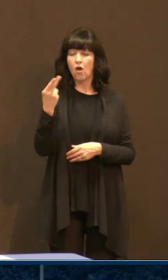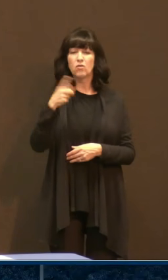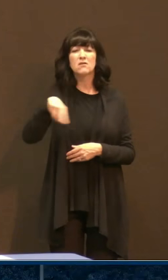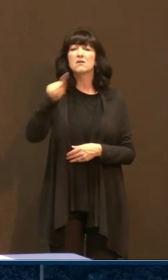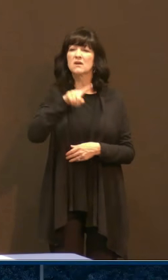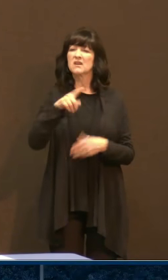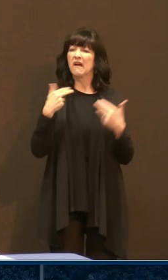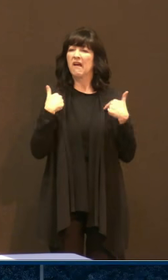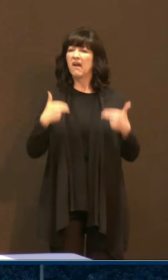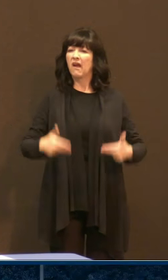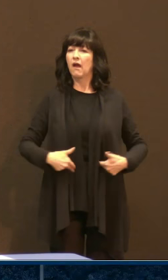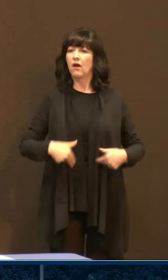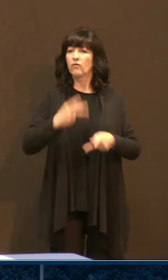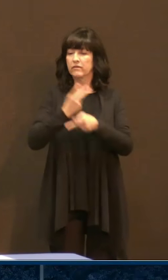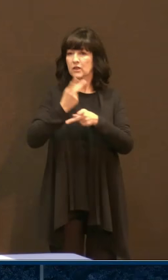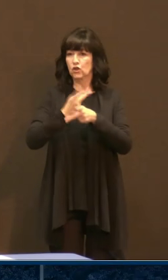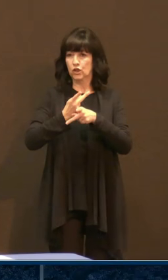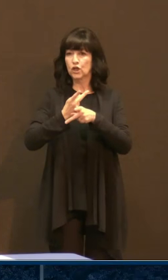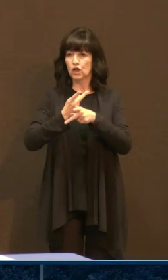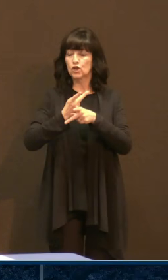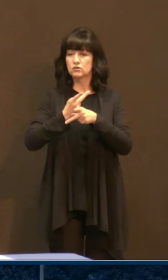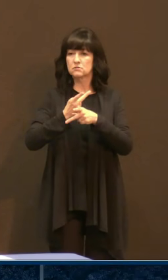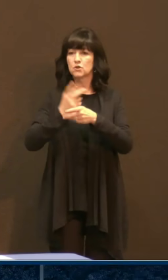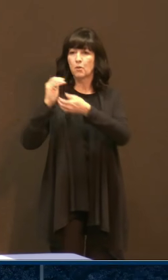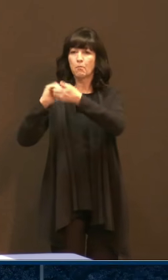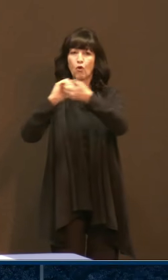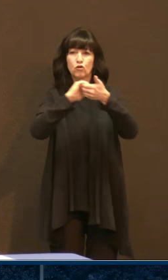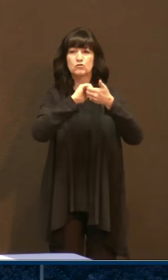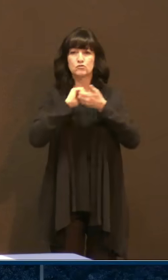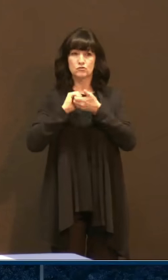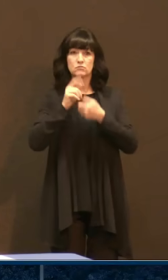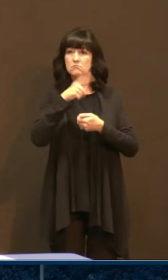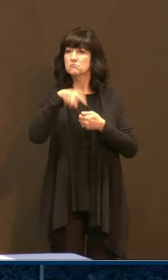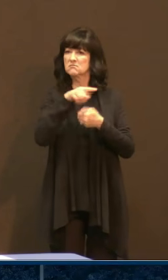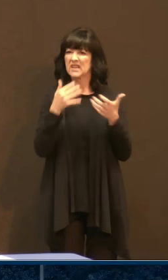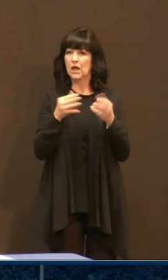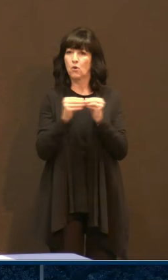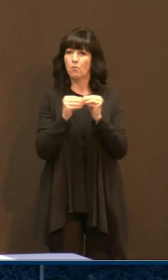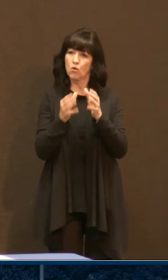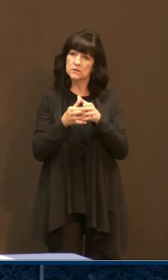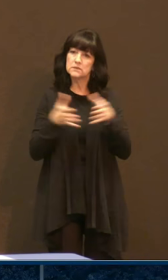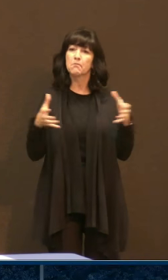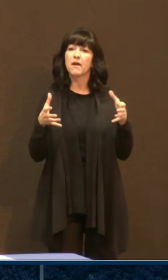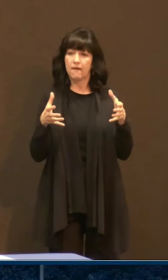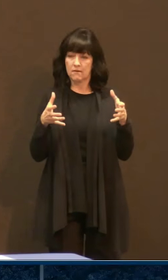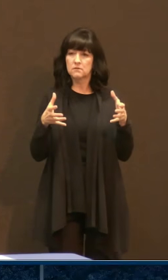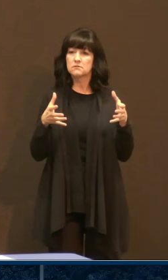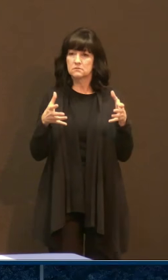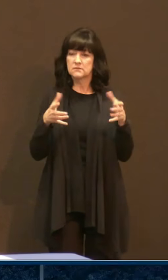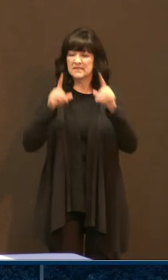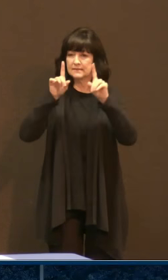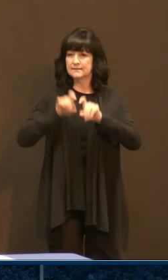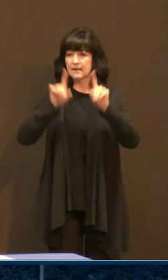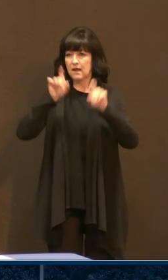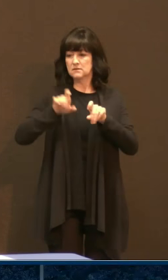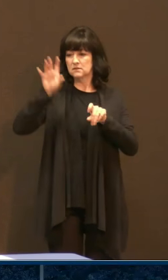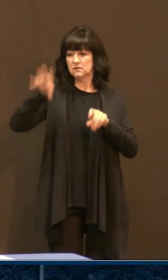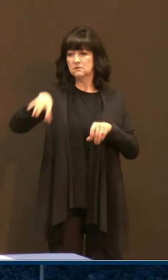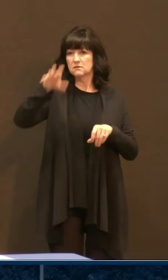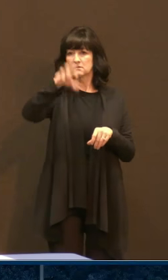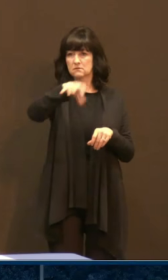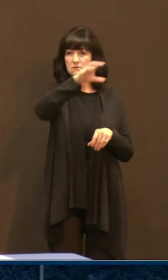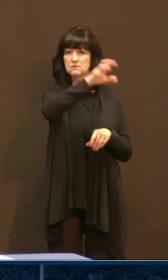partners. There are new expanded testing sites that are intended to reach our highest